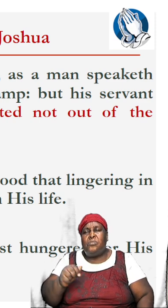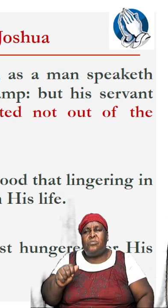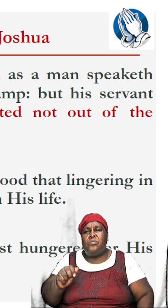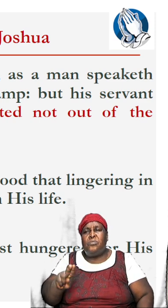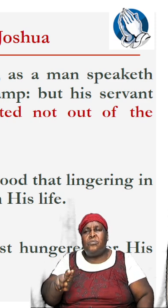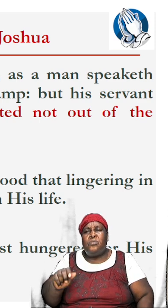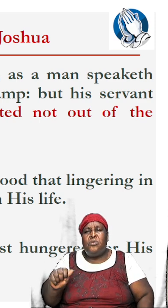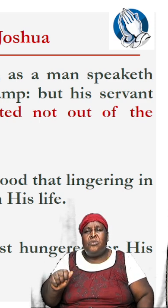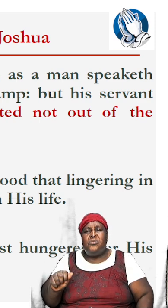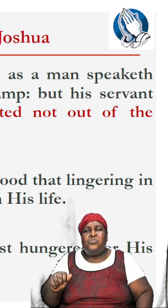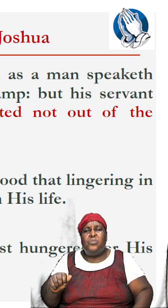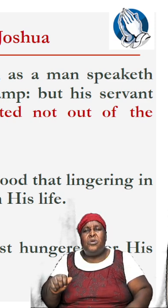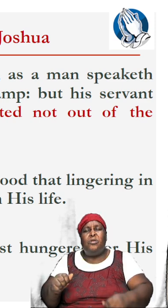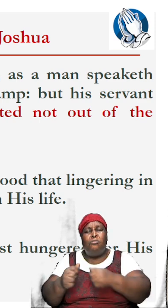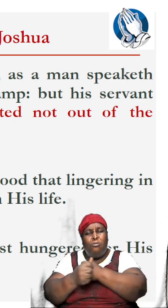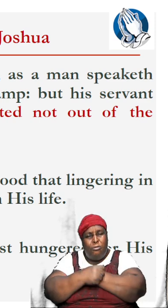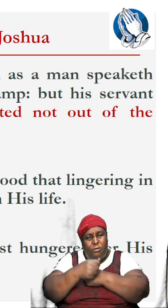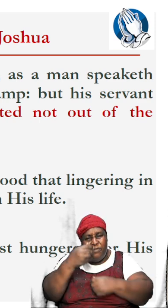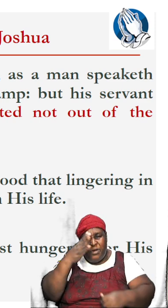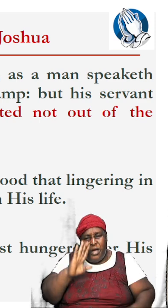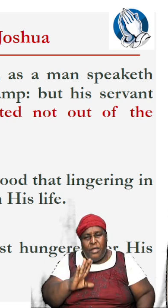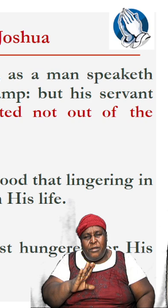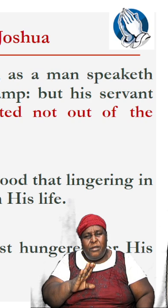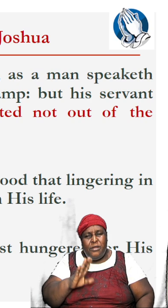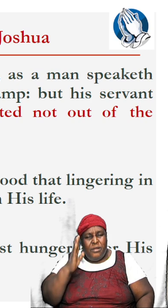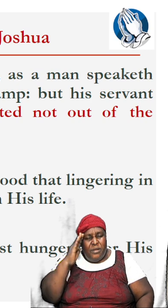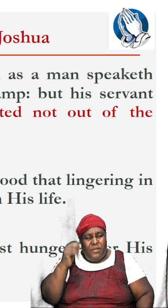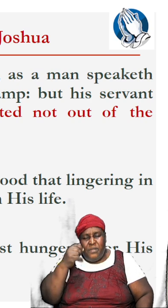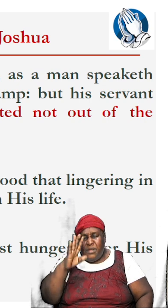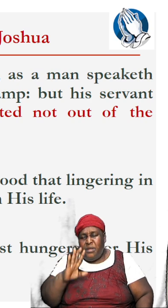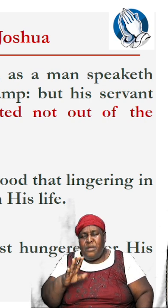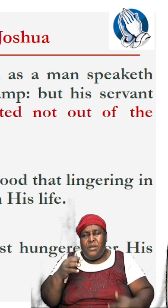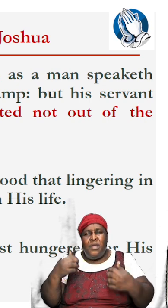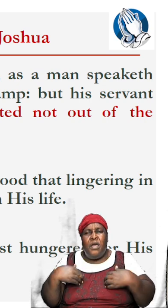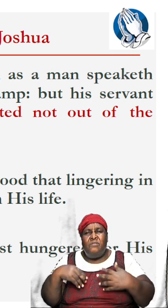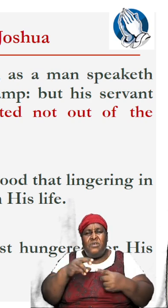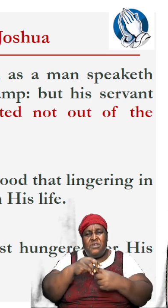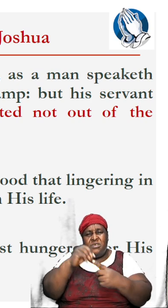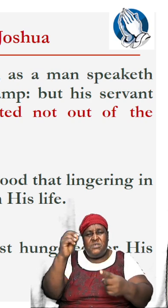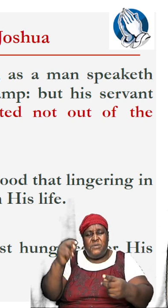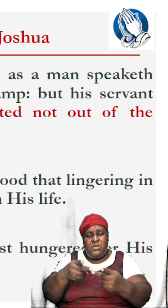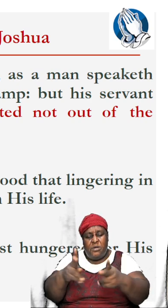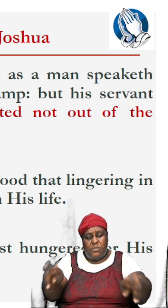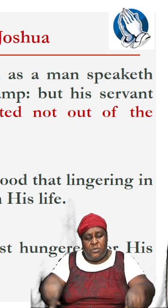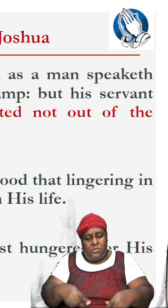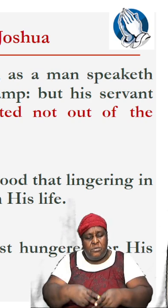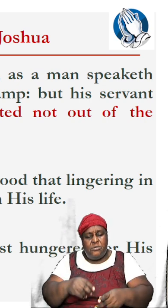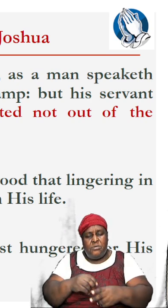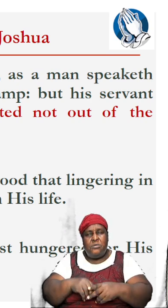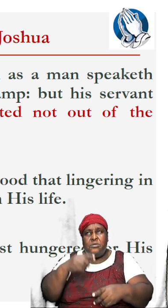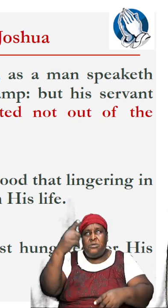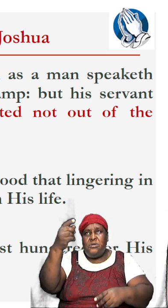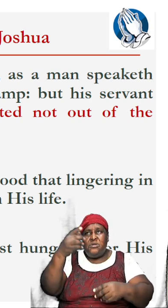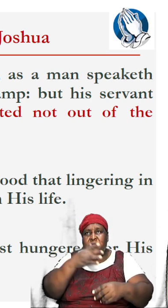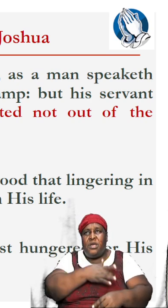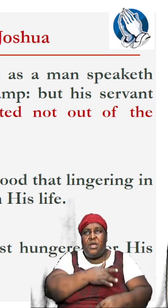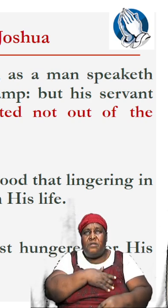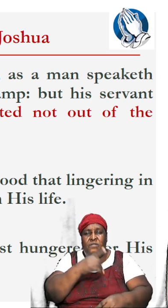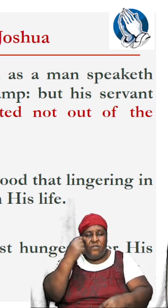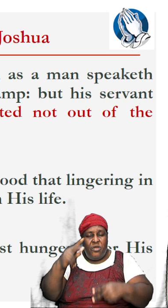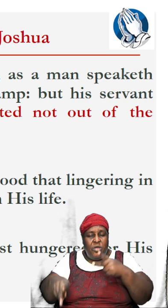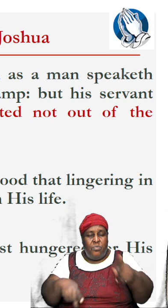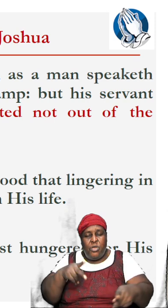And we recognize that God has a special place in his heart for people who love